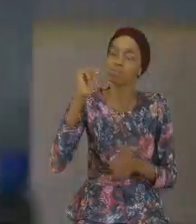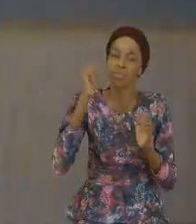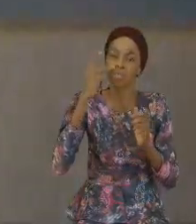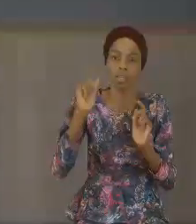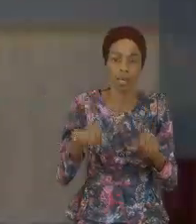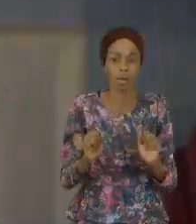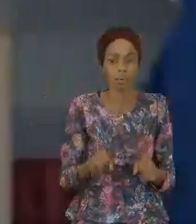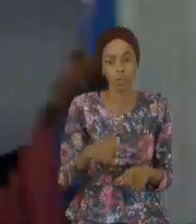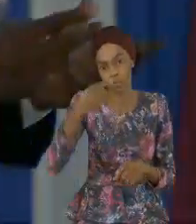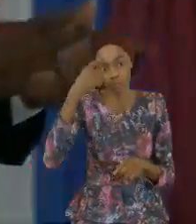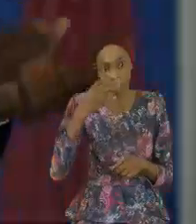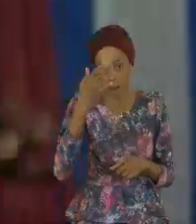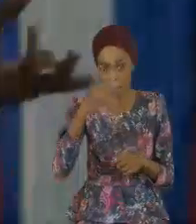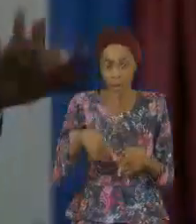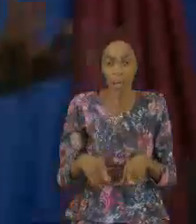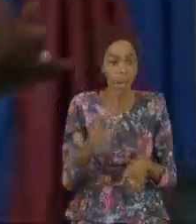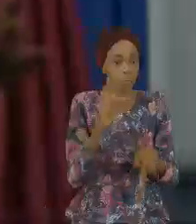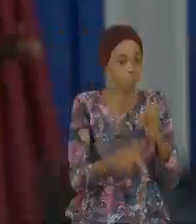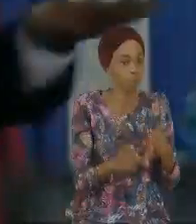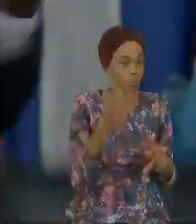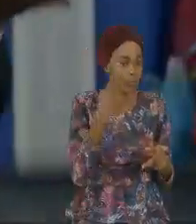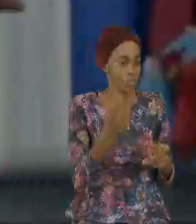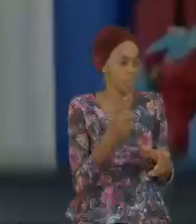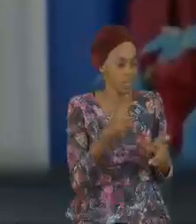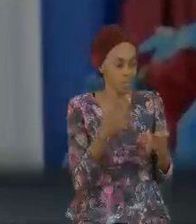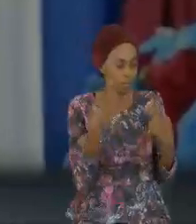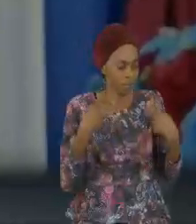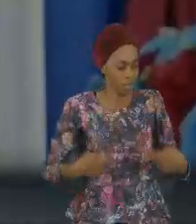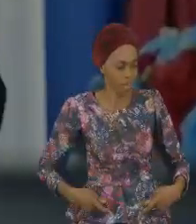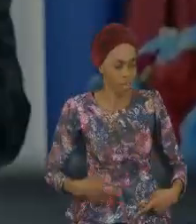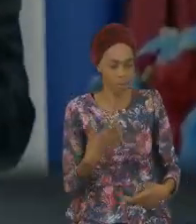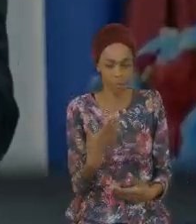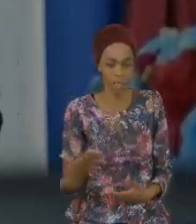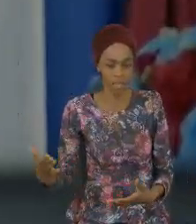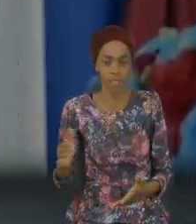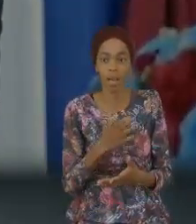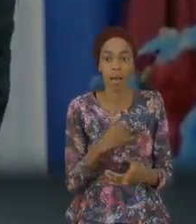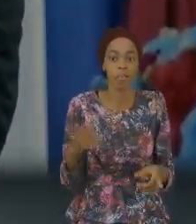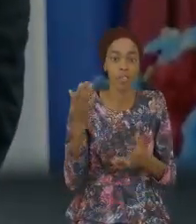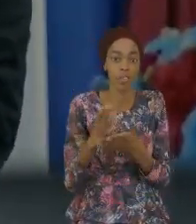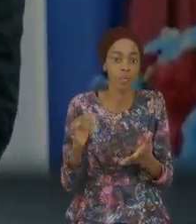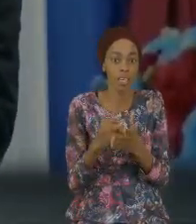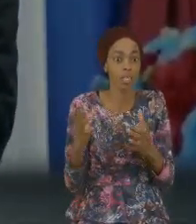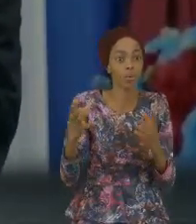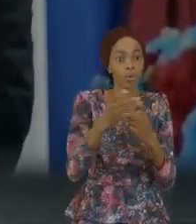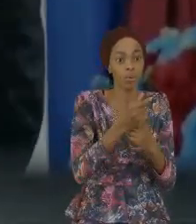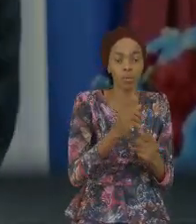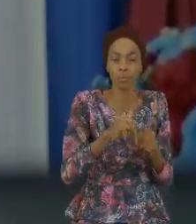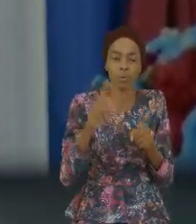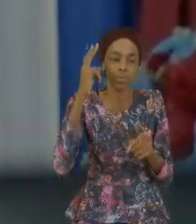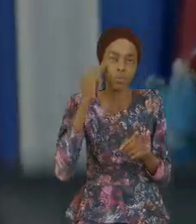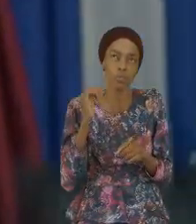the visible, at the tangible, at something they can see and hold, he was looking at